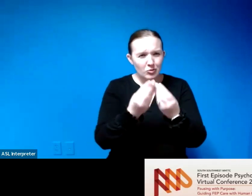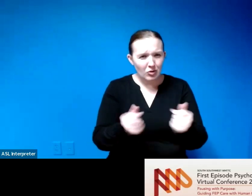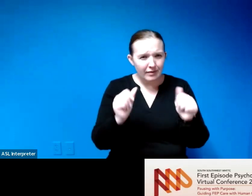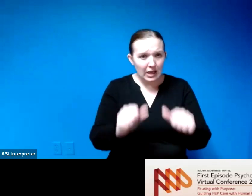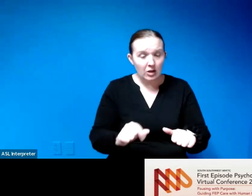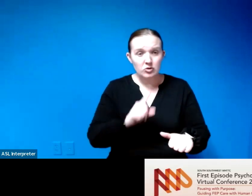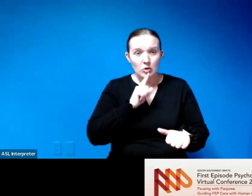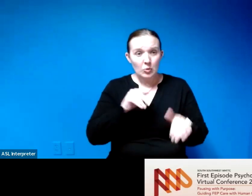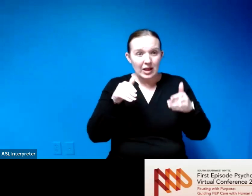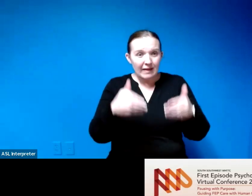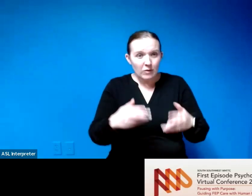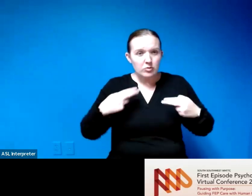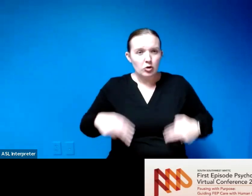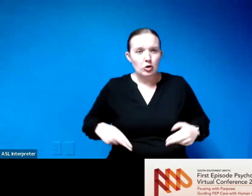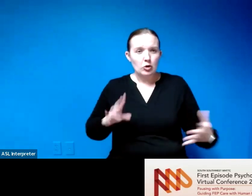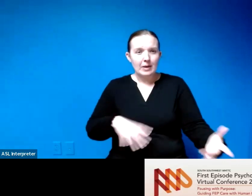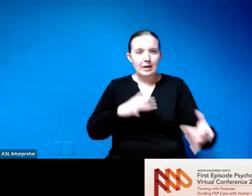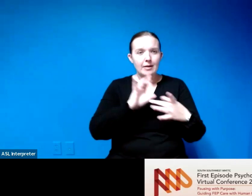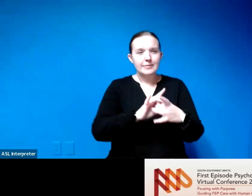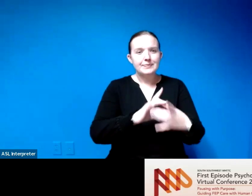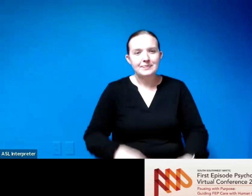really center that human connection?